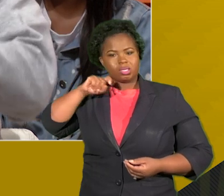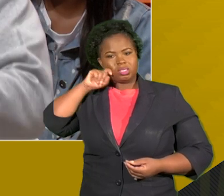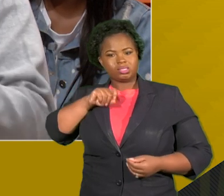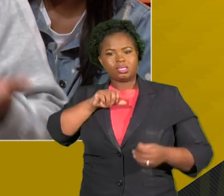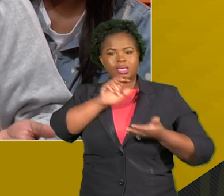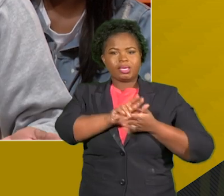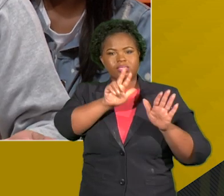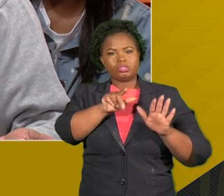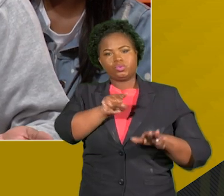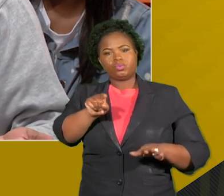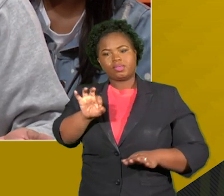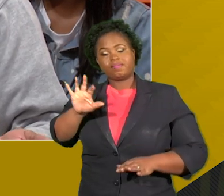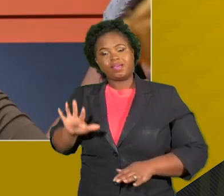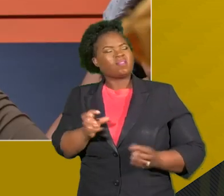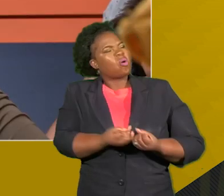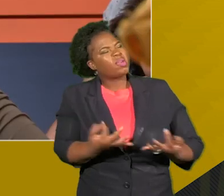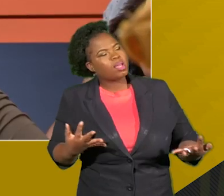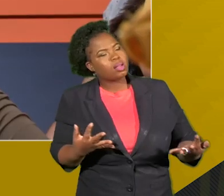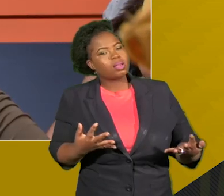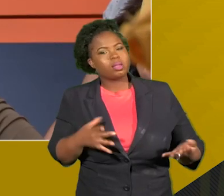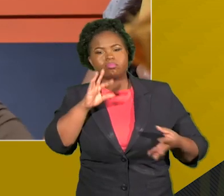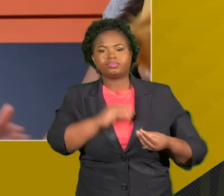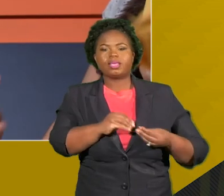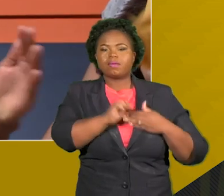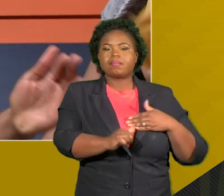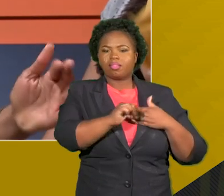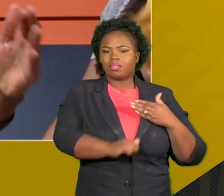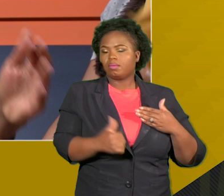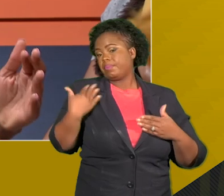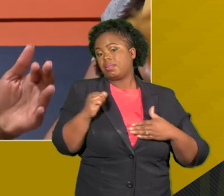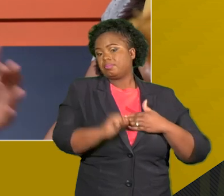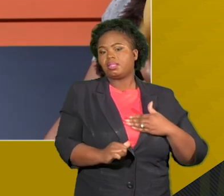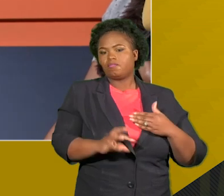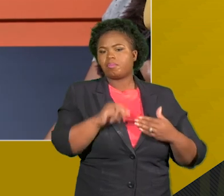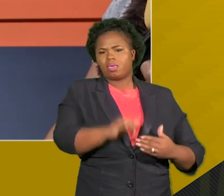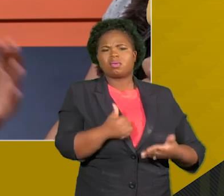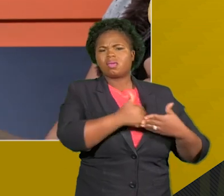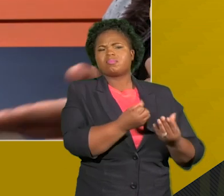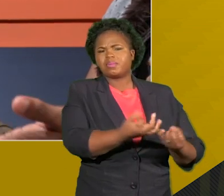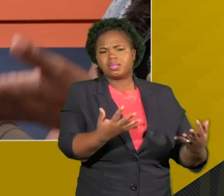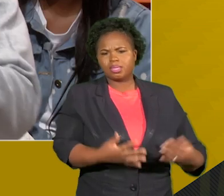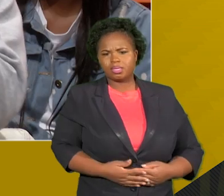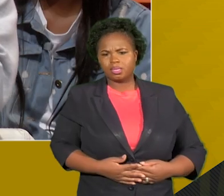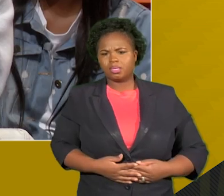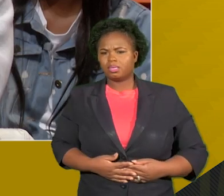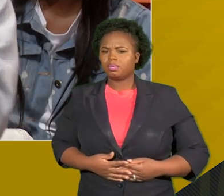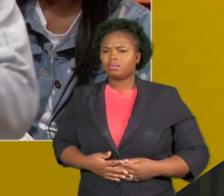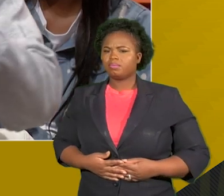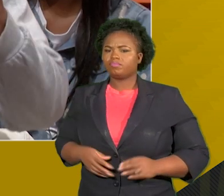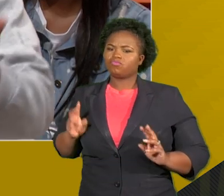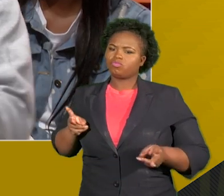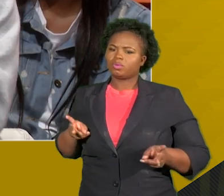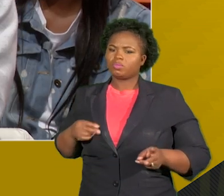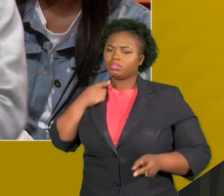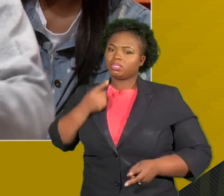to 35 is a youth. Man, by guy. Let's say kahwedi fitiling ya May. We are working at normally